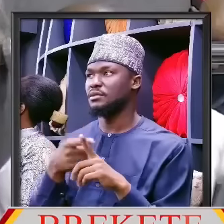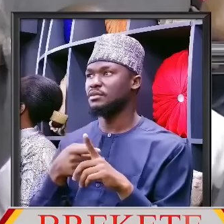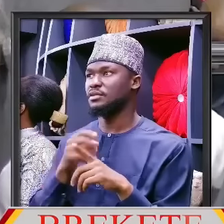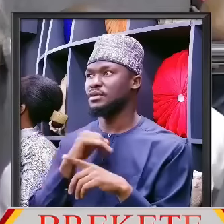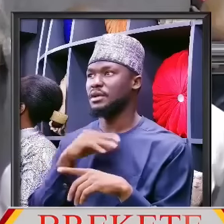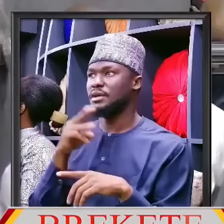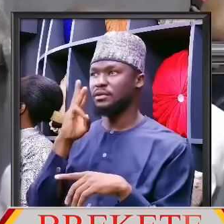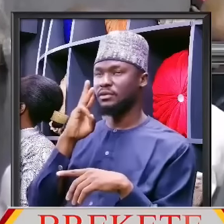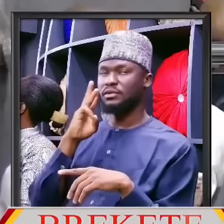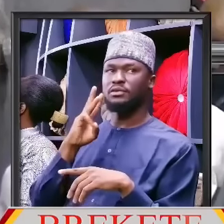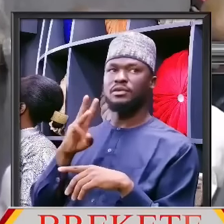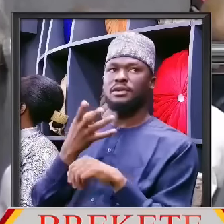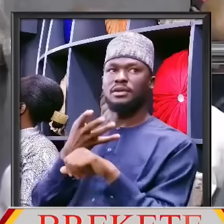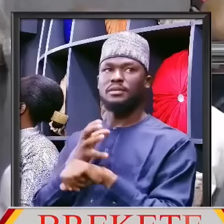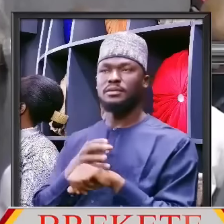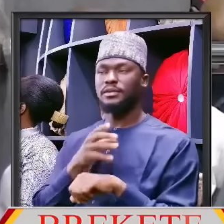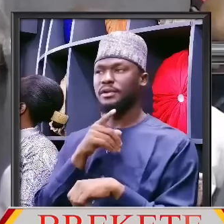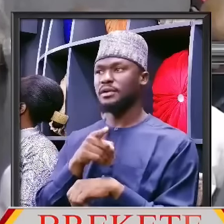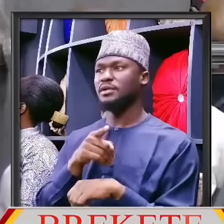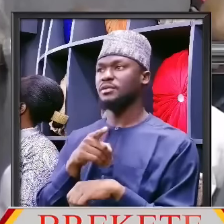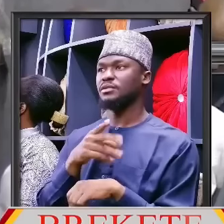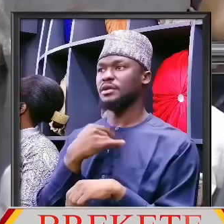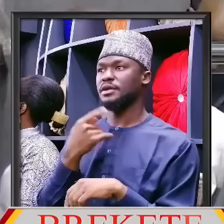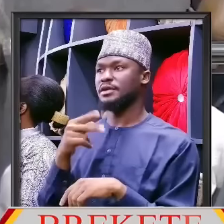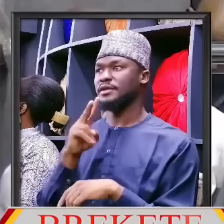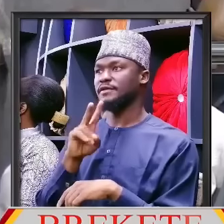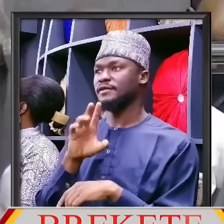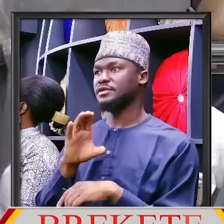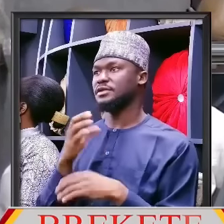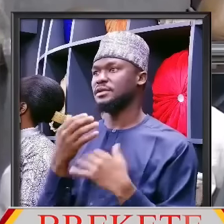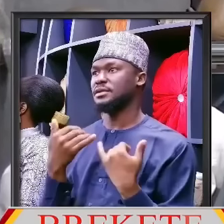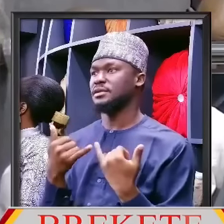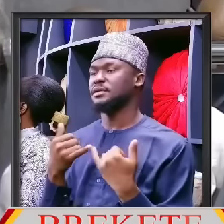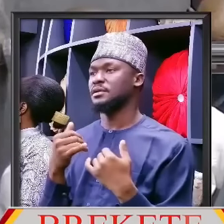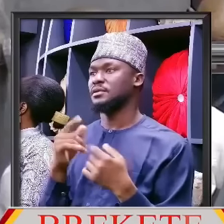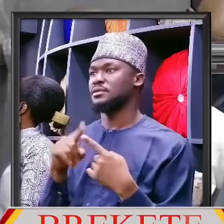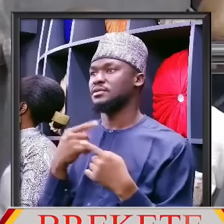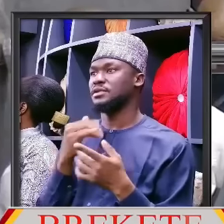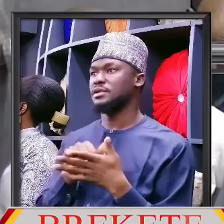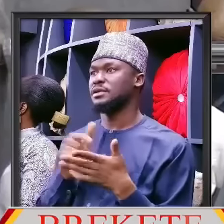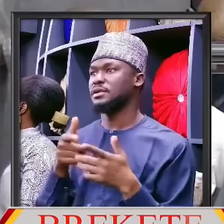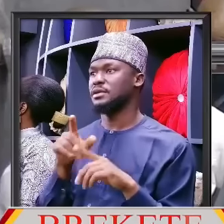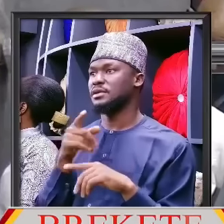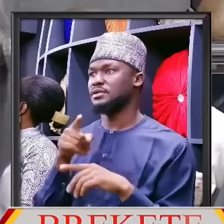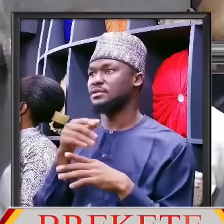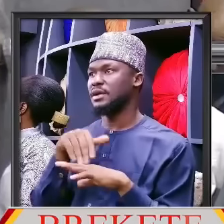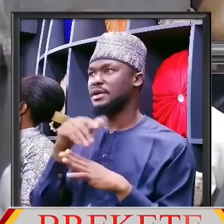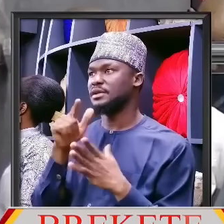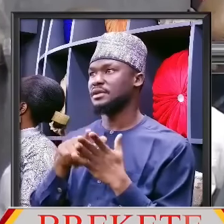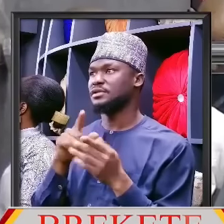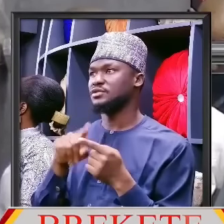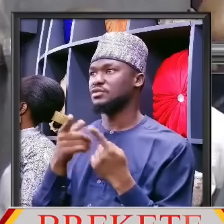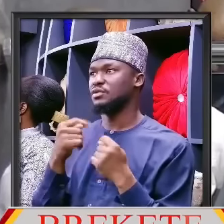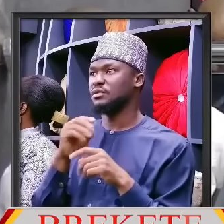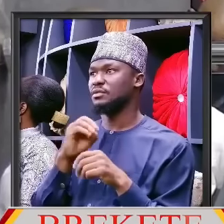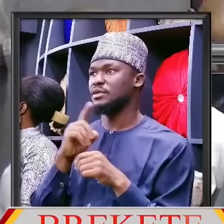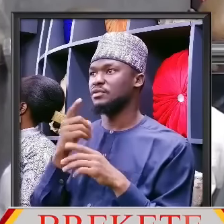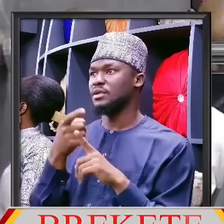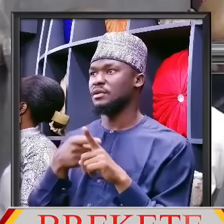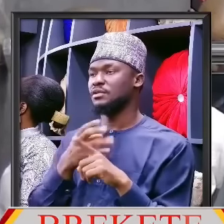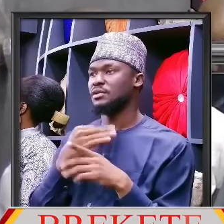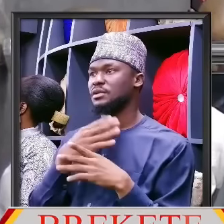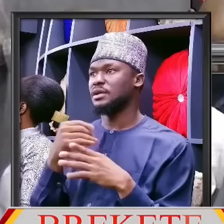I go. Yes. I they beg you and the VC now say make at least it come under a month, and